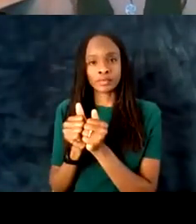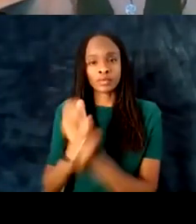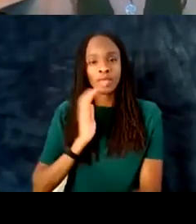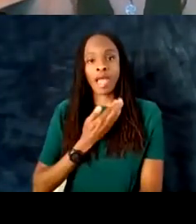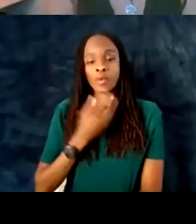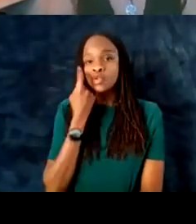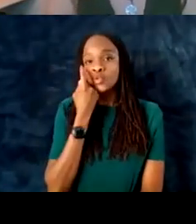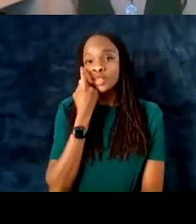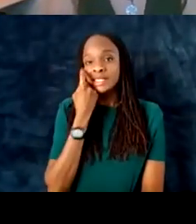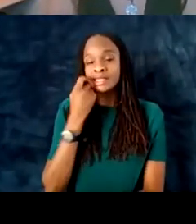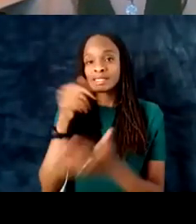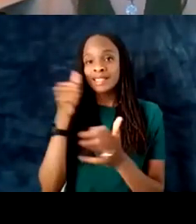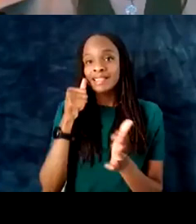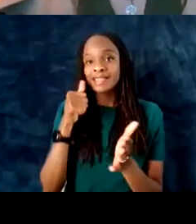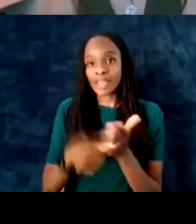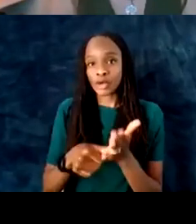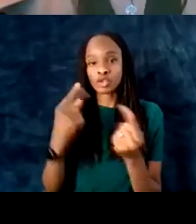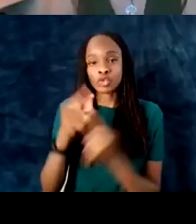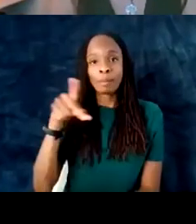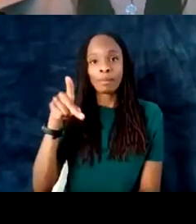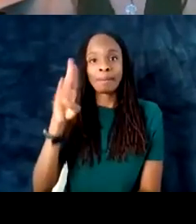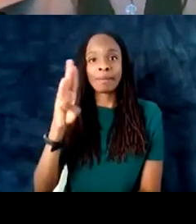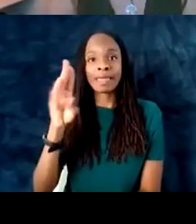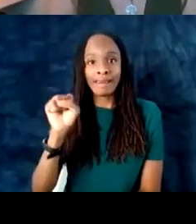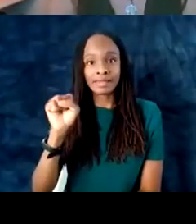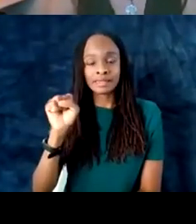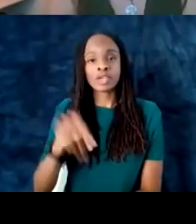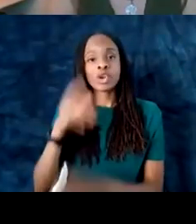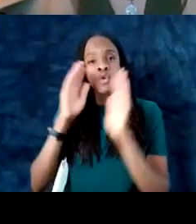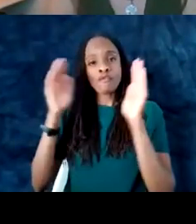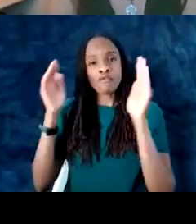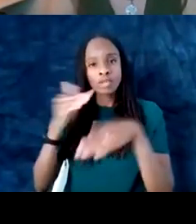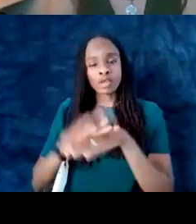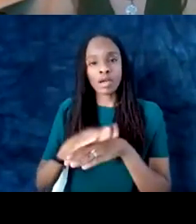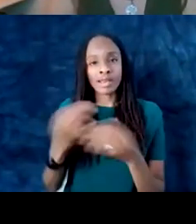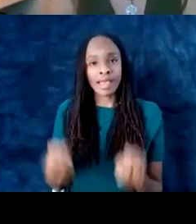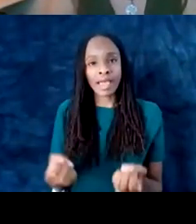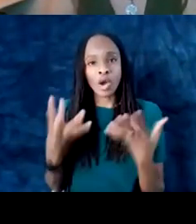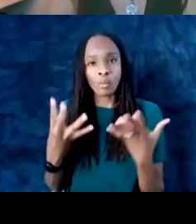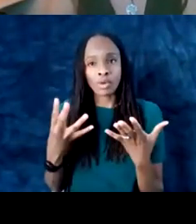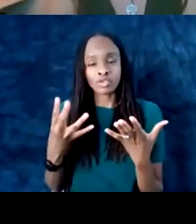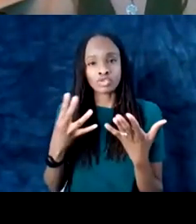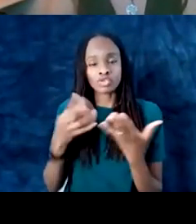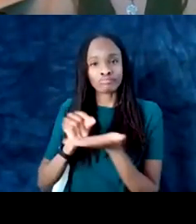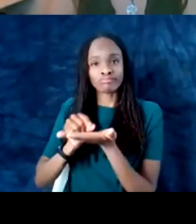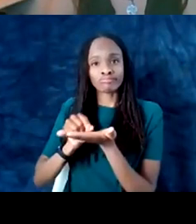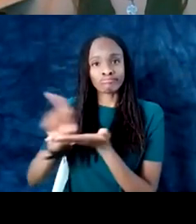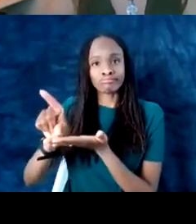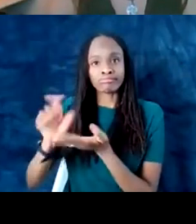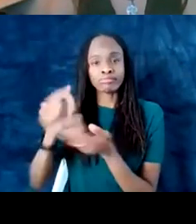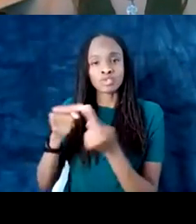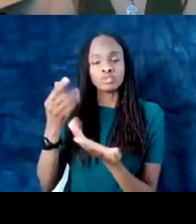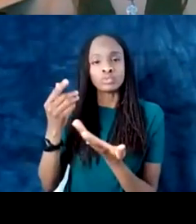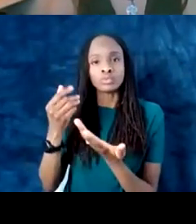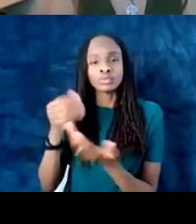recent letter to PBS, it did focus on how much resource gets allocated to Ken Burns. Not that we're focused